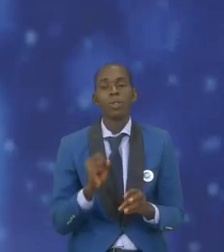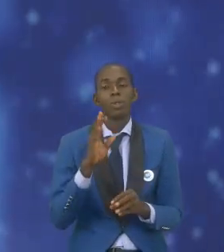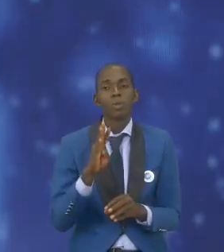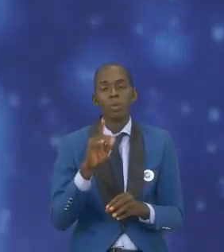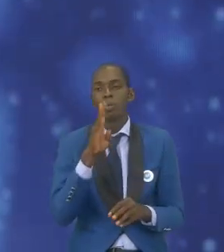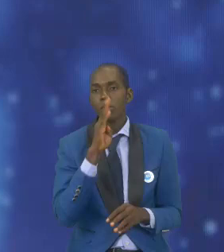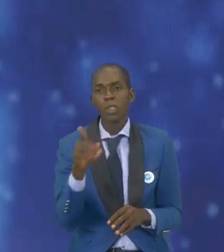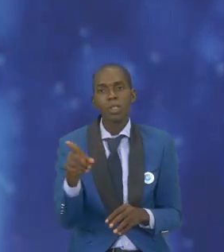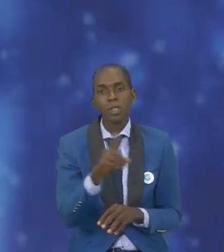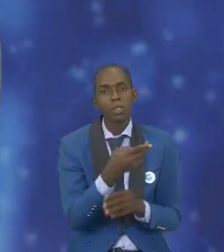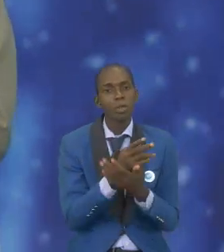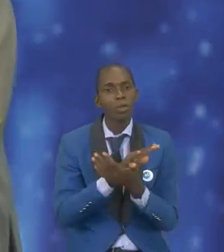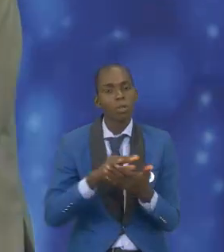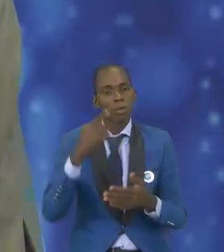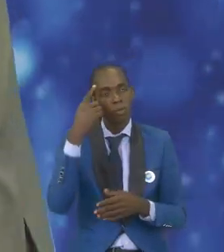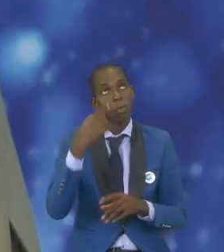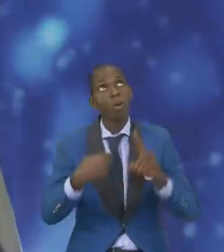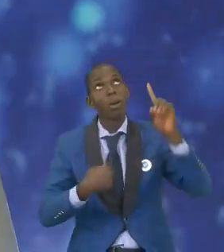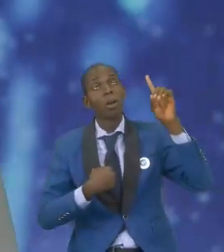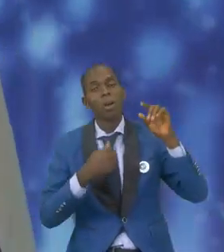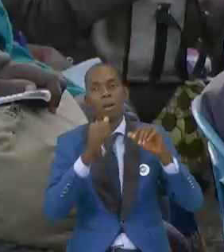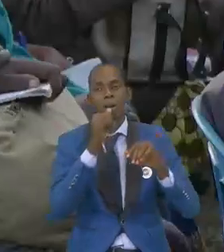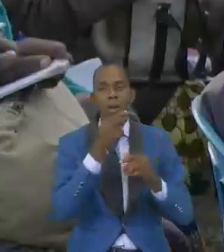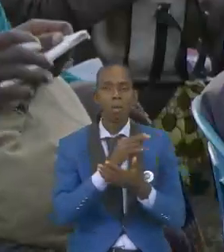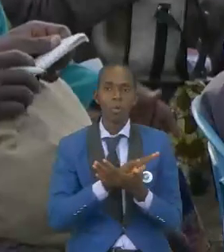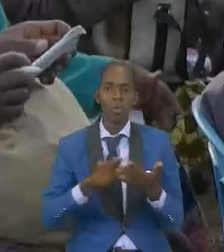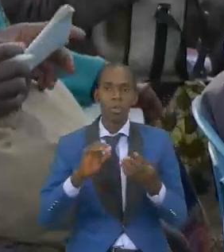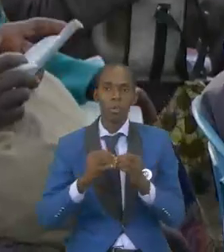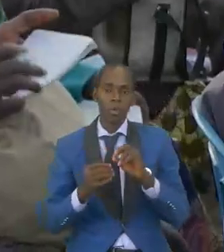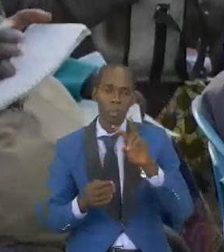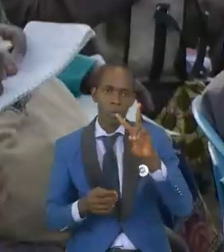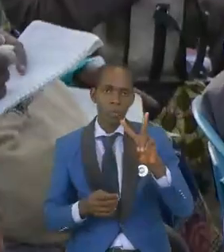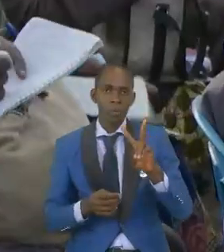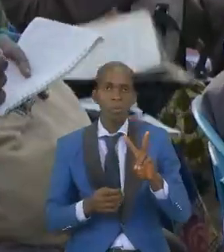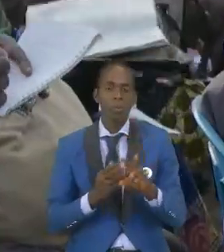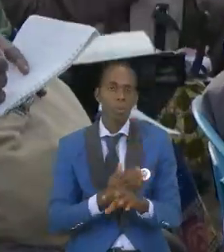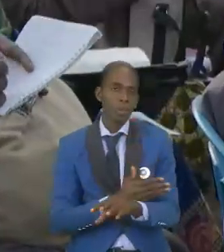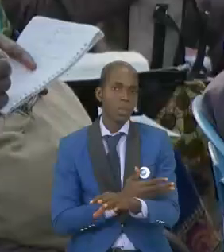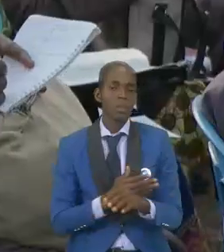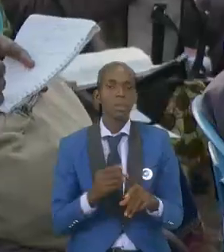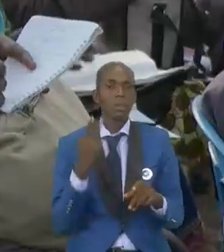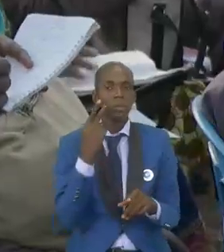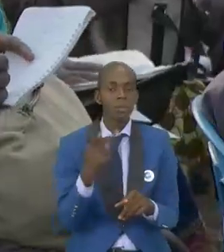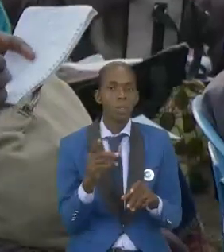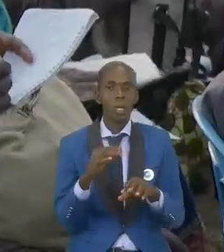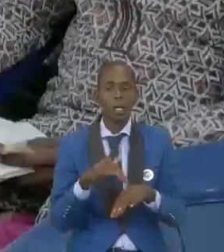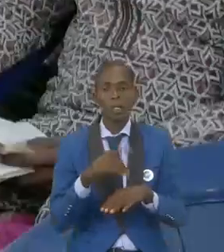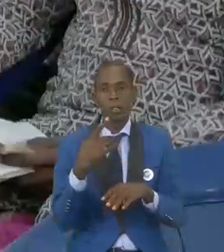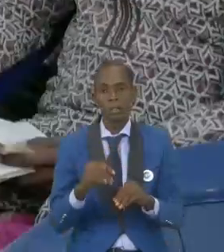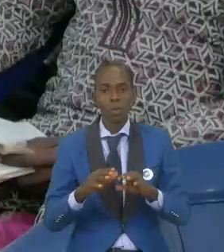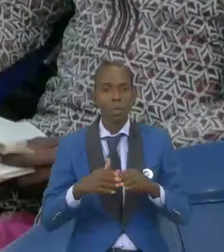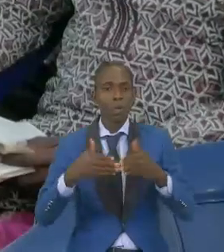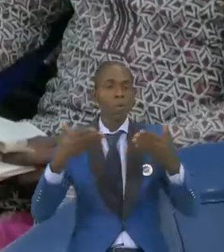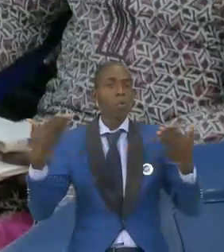for I am holy. We're looking at number two here. As we look at the transparent holiness of the sanctified